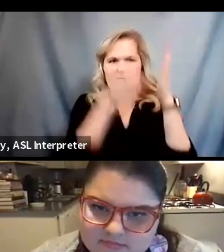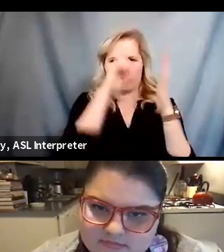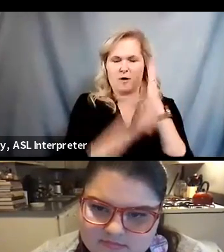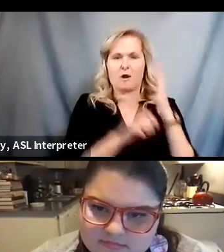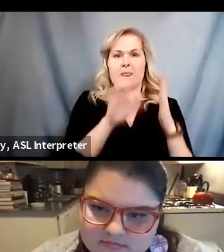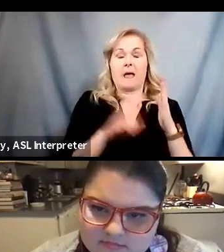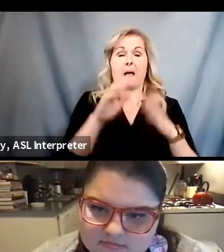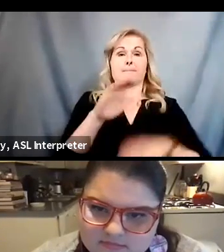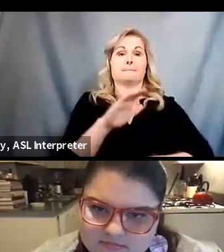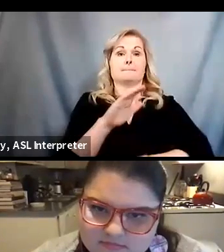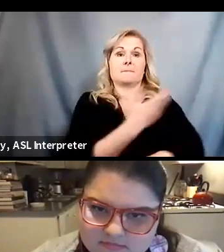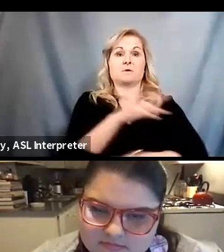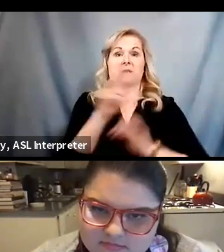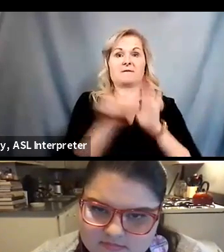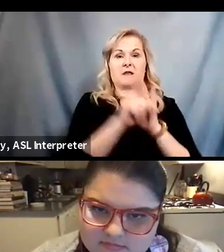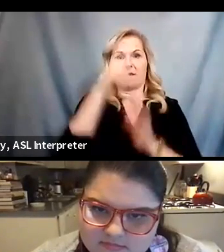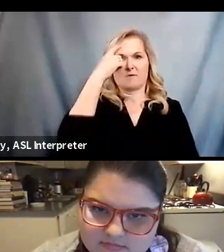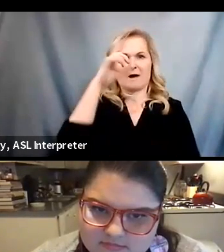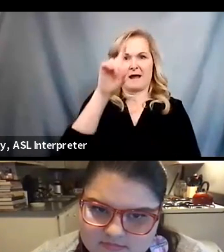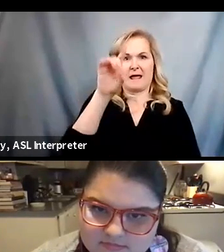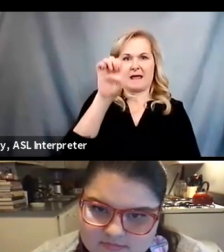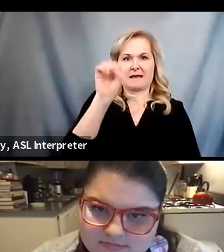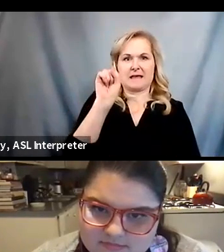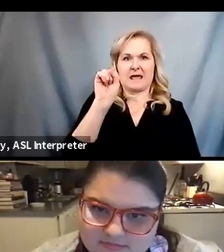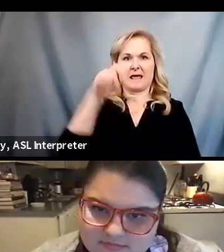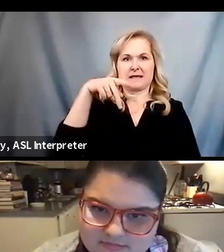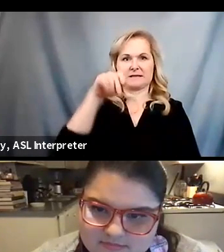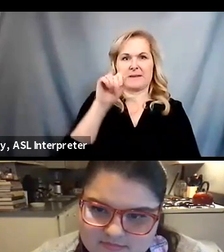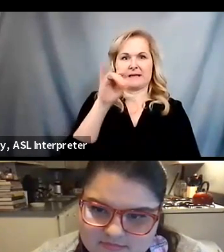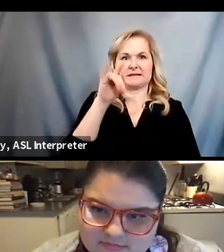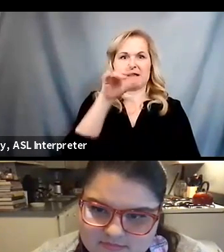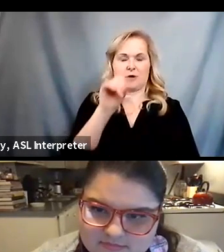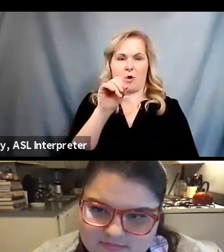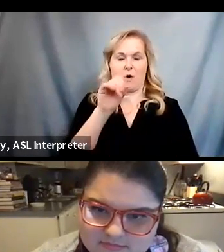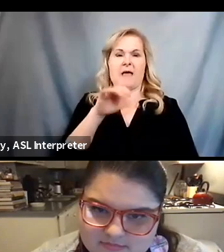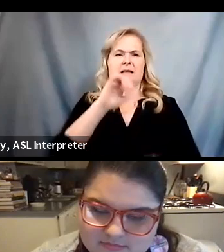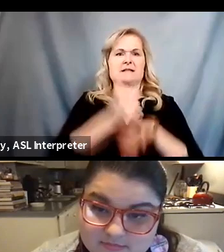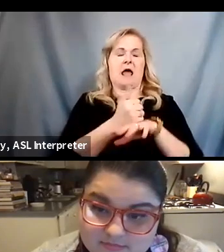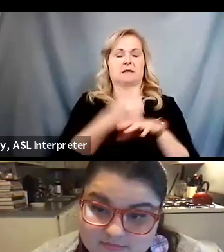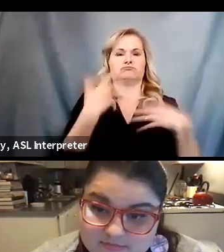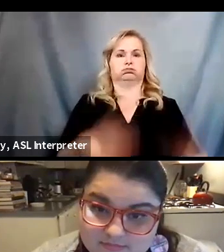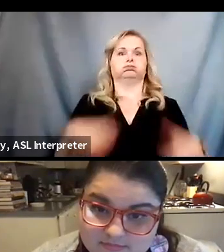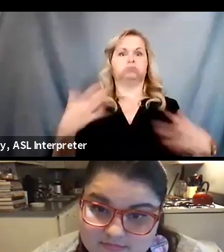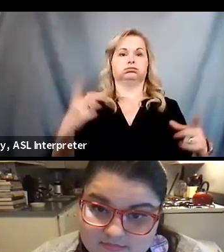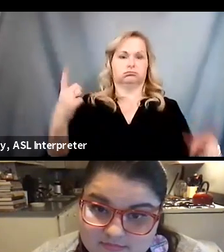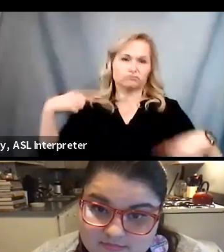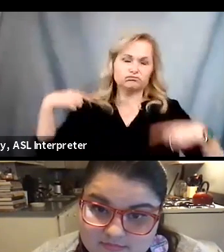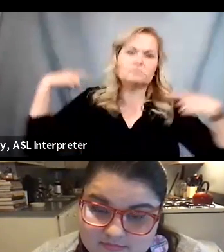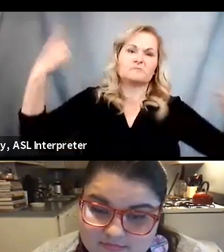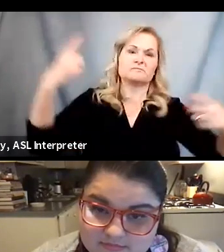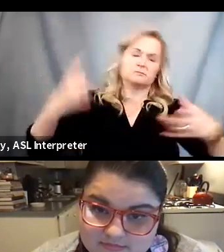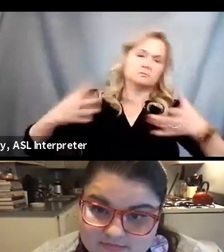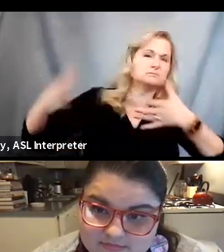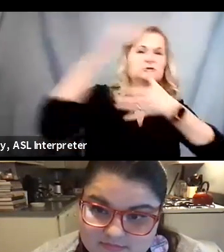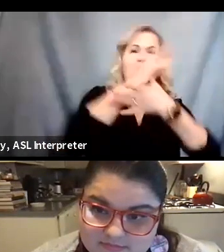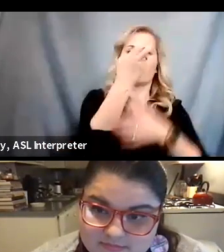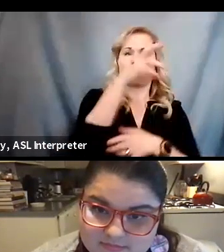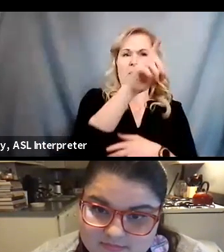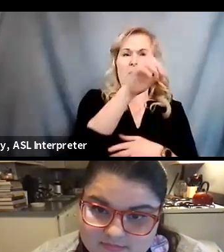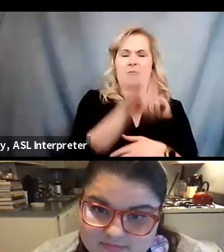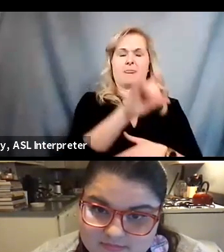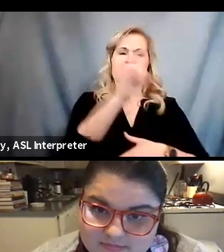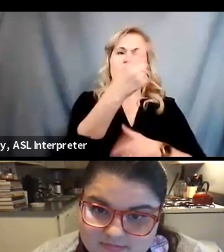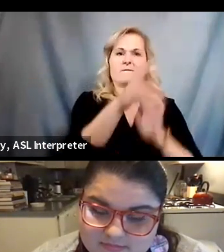music video for Despacito set an internet record in April 2018 when it became the first video to